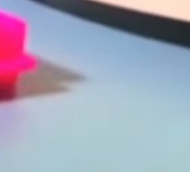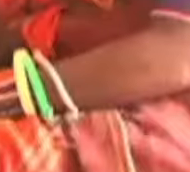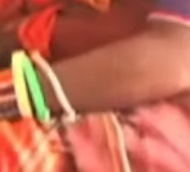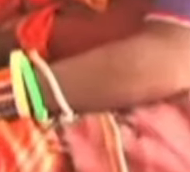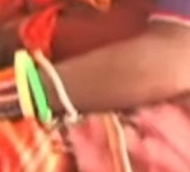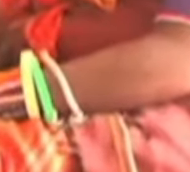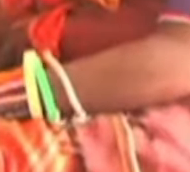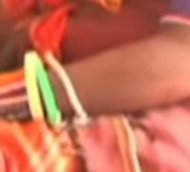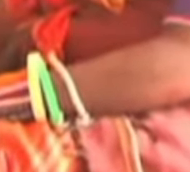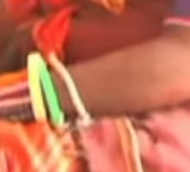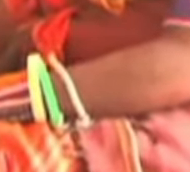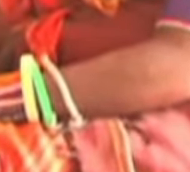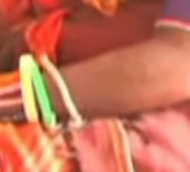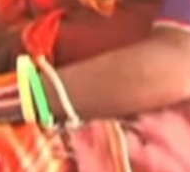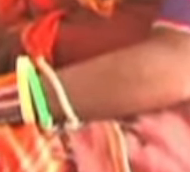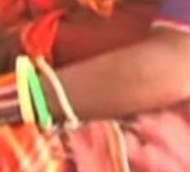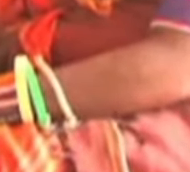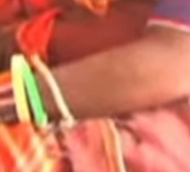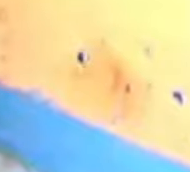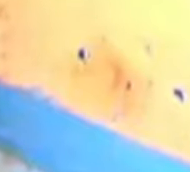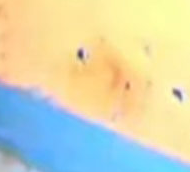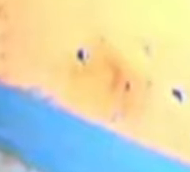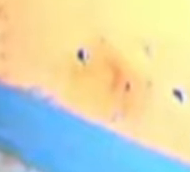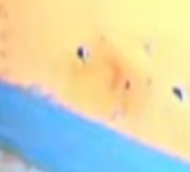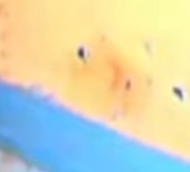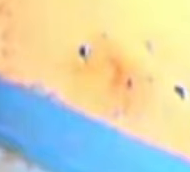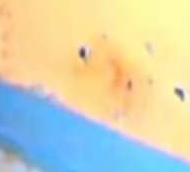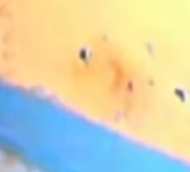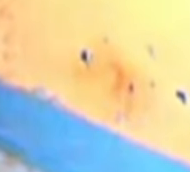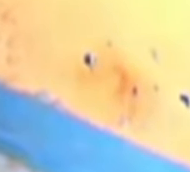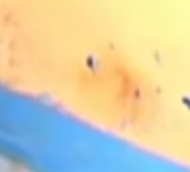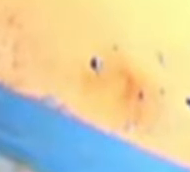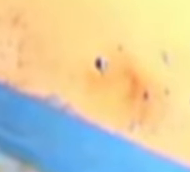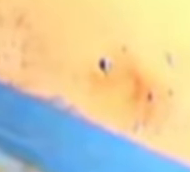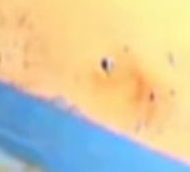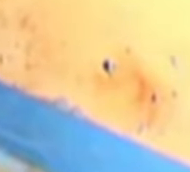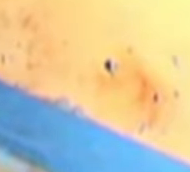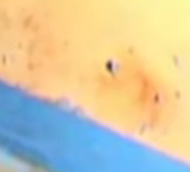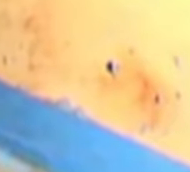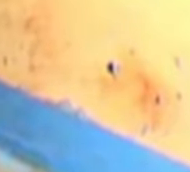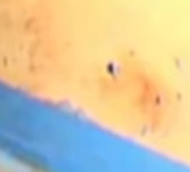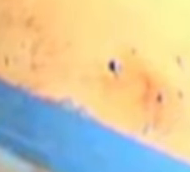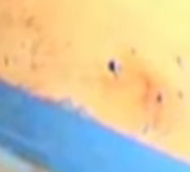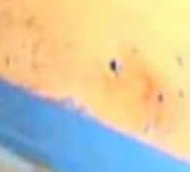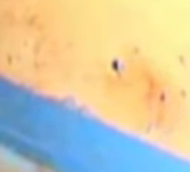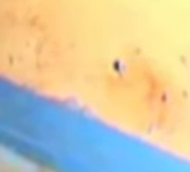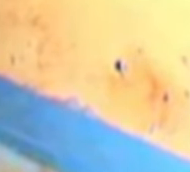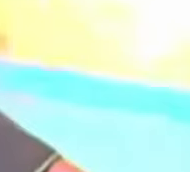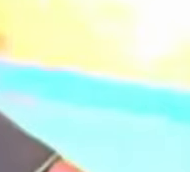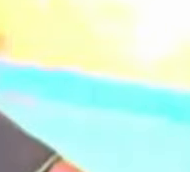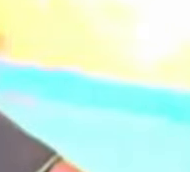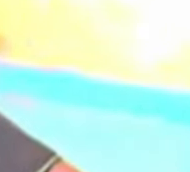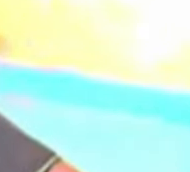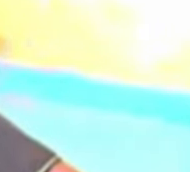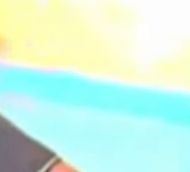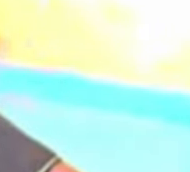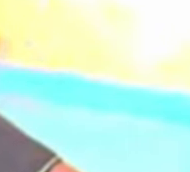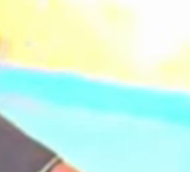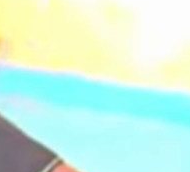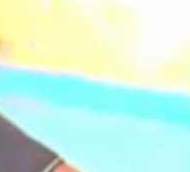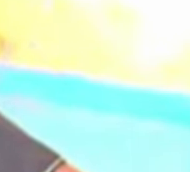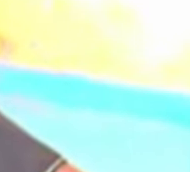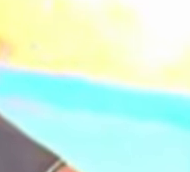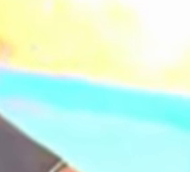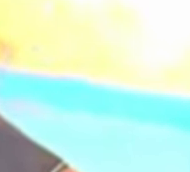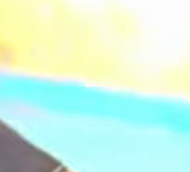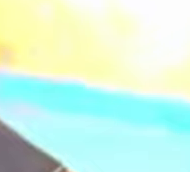across the world and killed more than 100,000 people in 2021. Most of these deaths occurred in